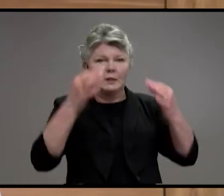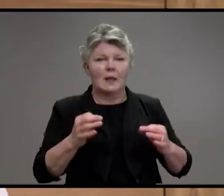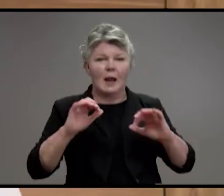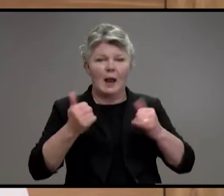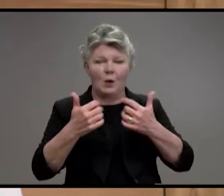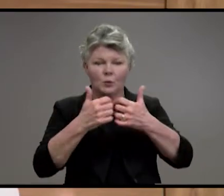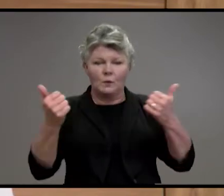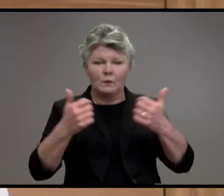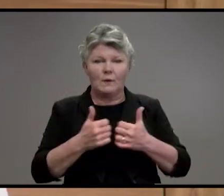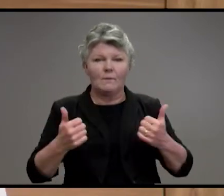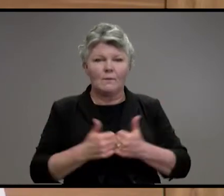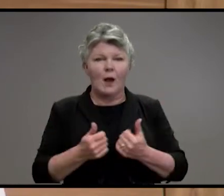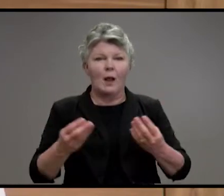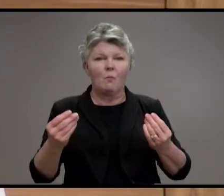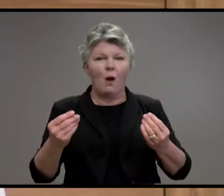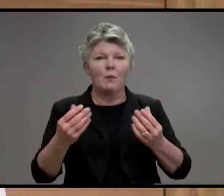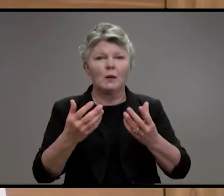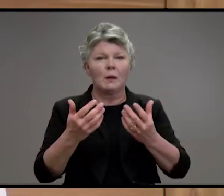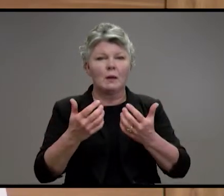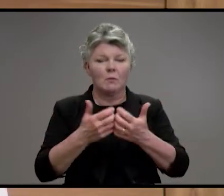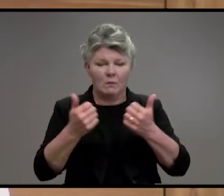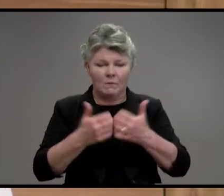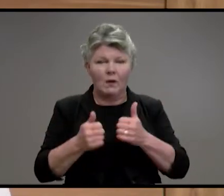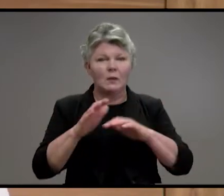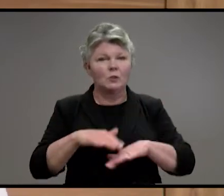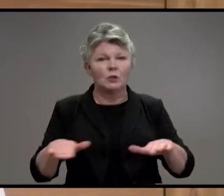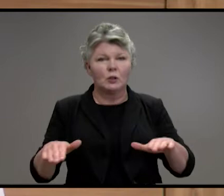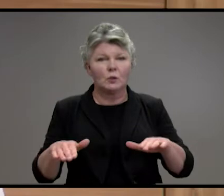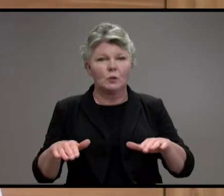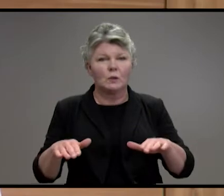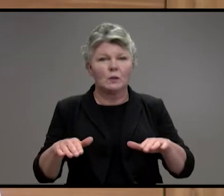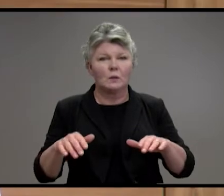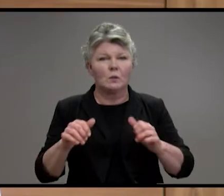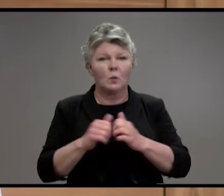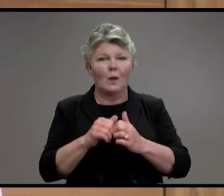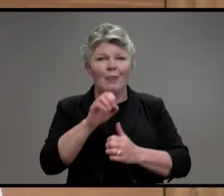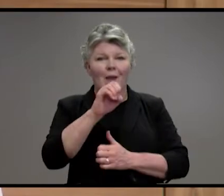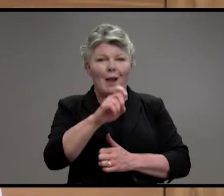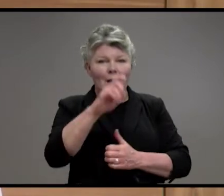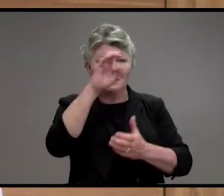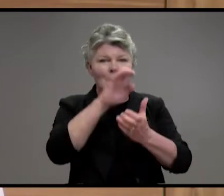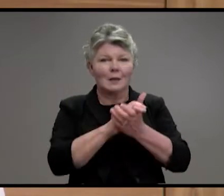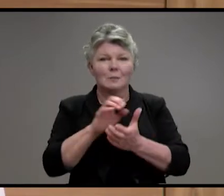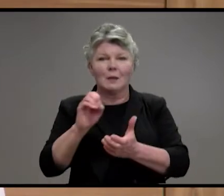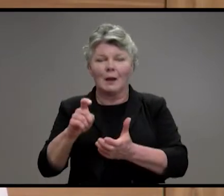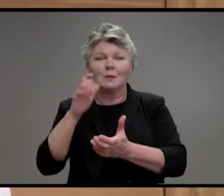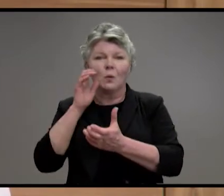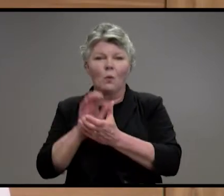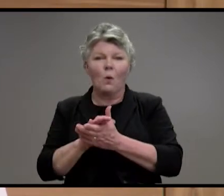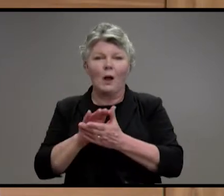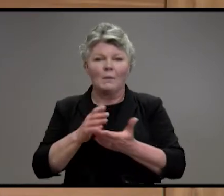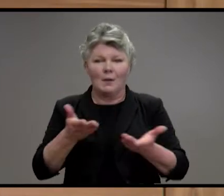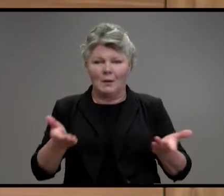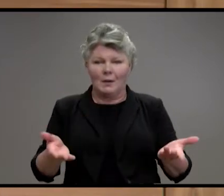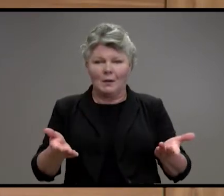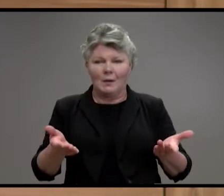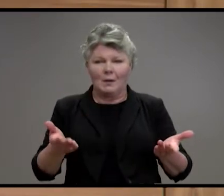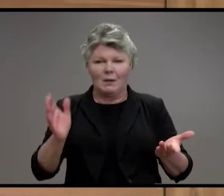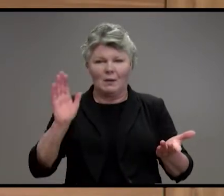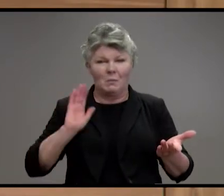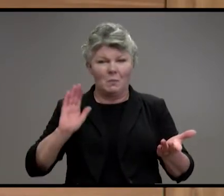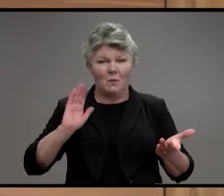her and her soon-to-be ex. The unexpected, the once unthinkable, has